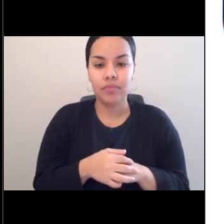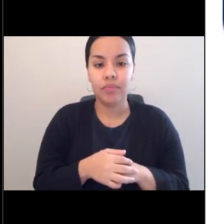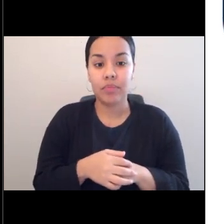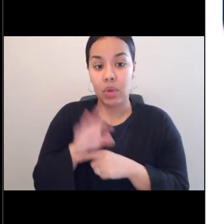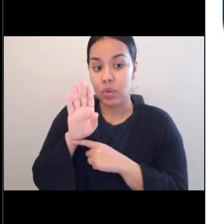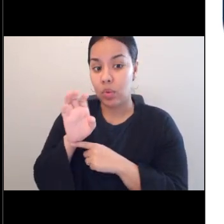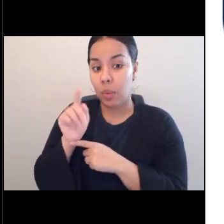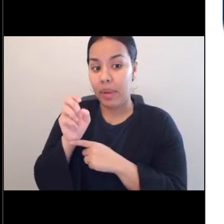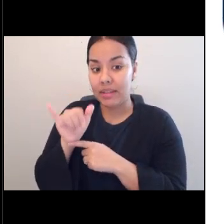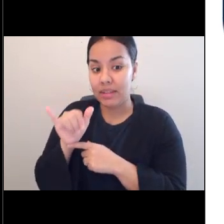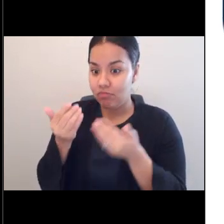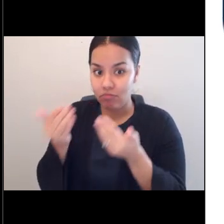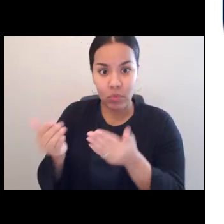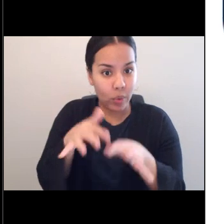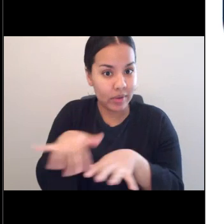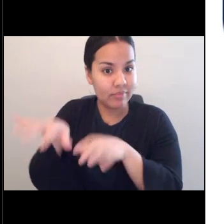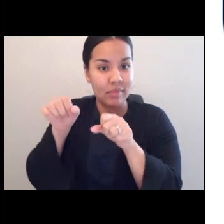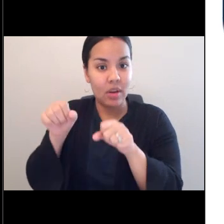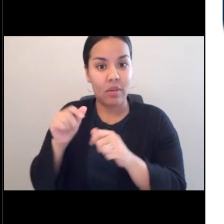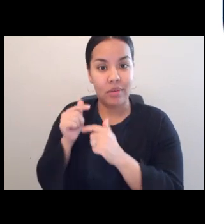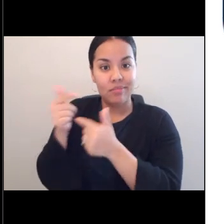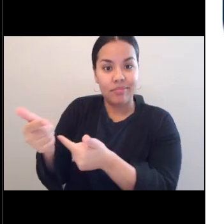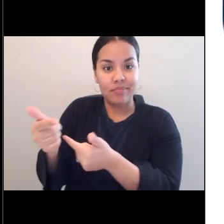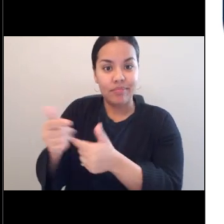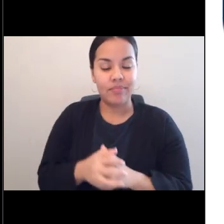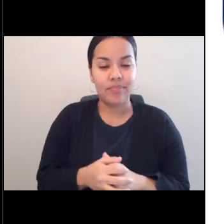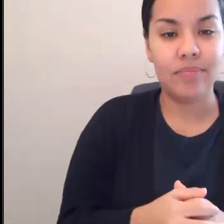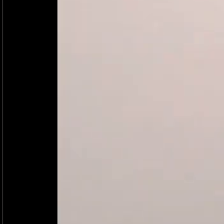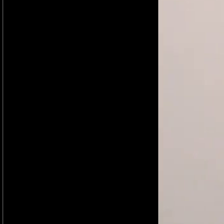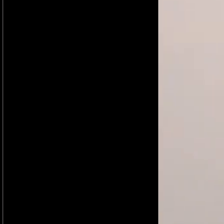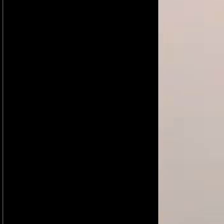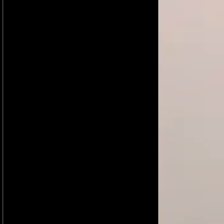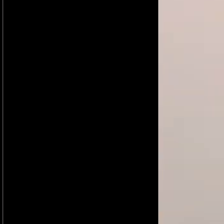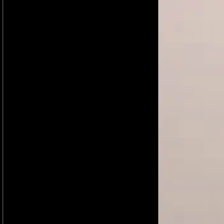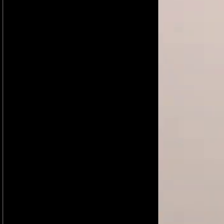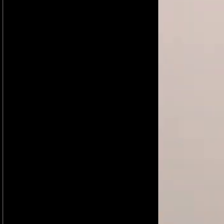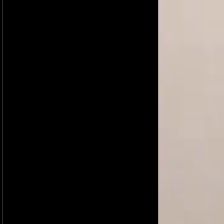it away, and I will turn the floor over to you.